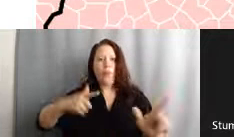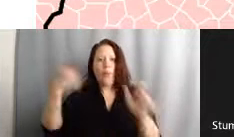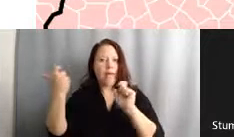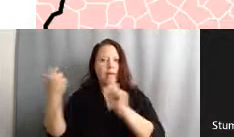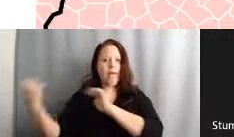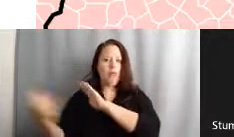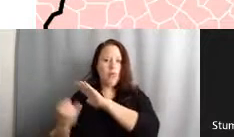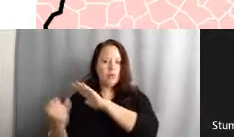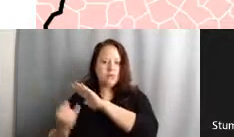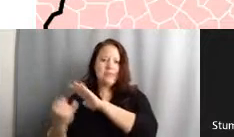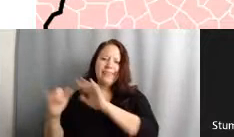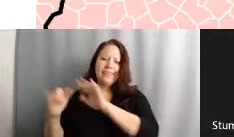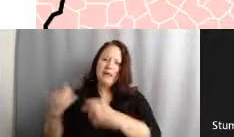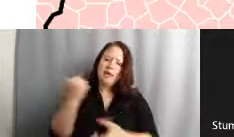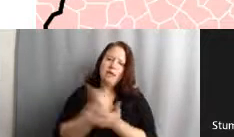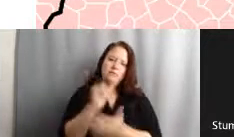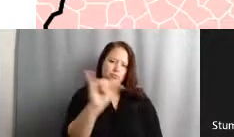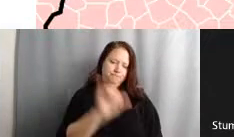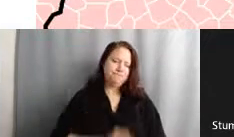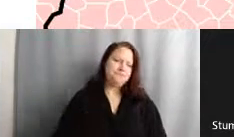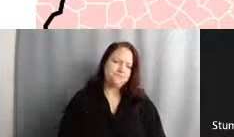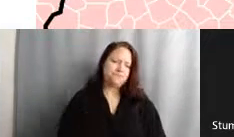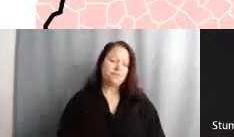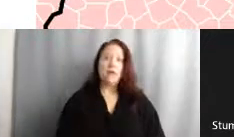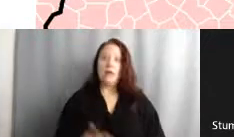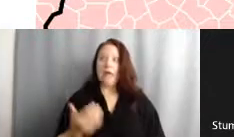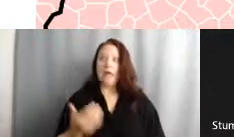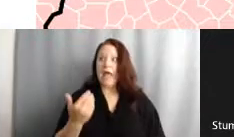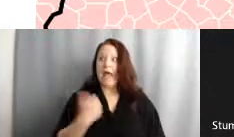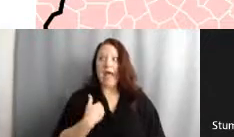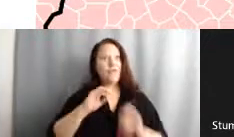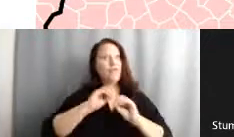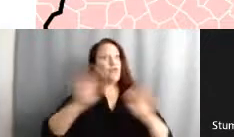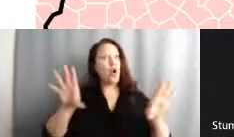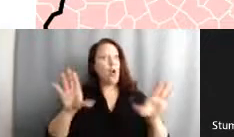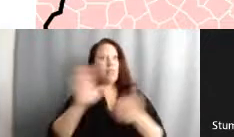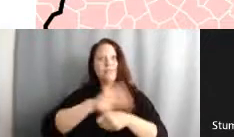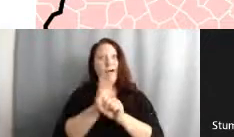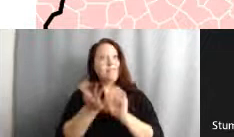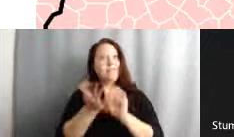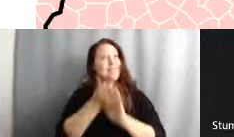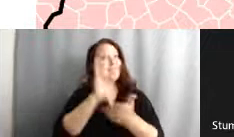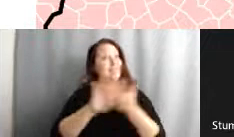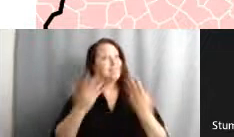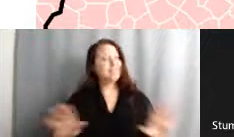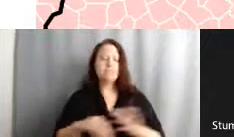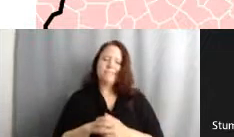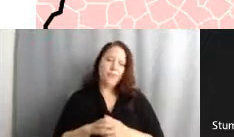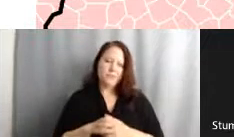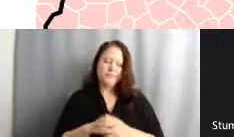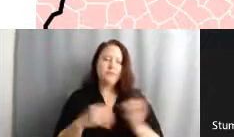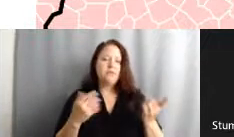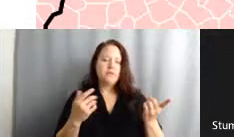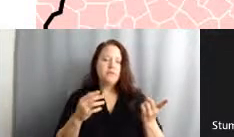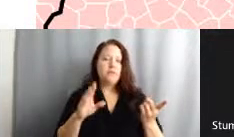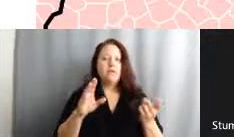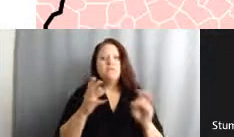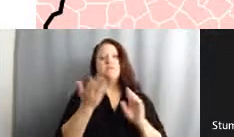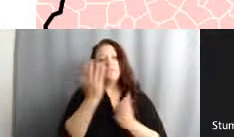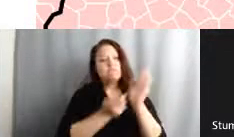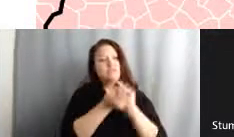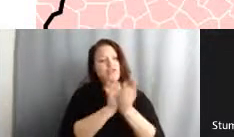helps quite a bit. So it doesn't mean we'll have no disease. We're going to have some disease. We're making some changes to